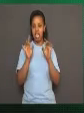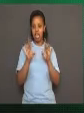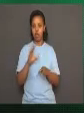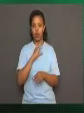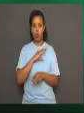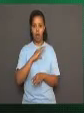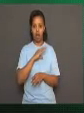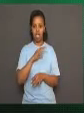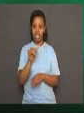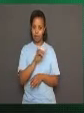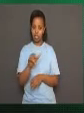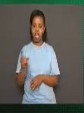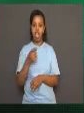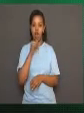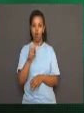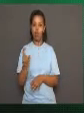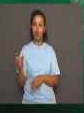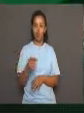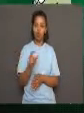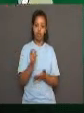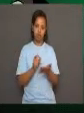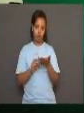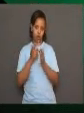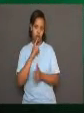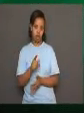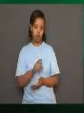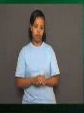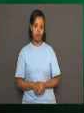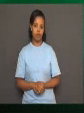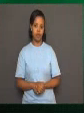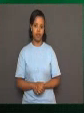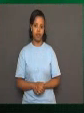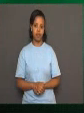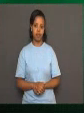feature. You may begin.